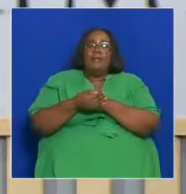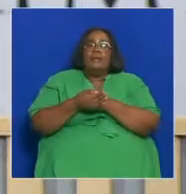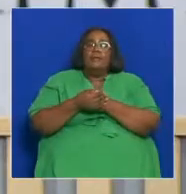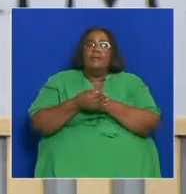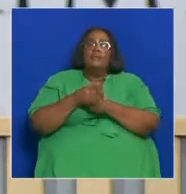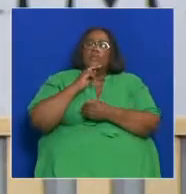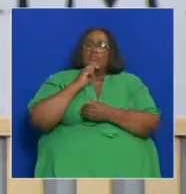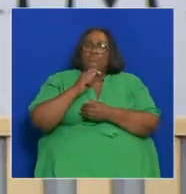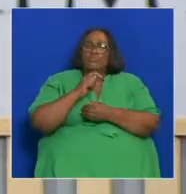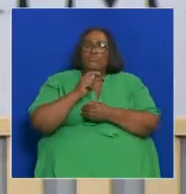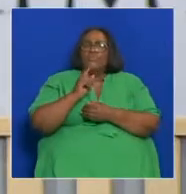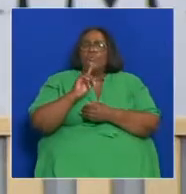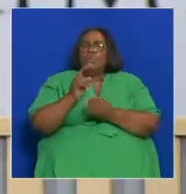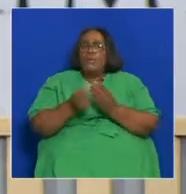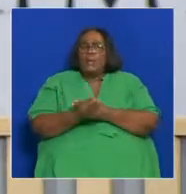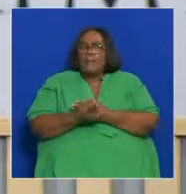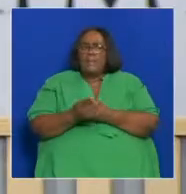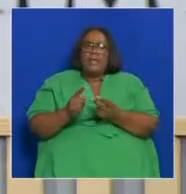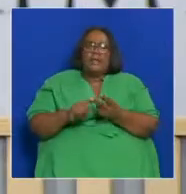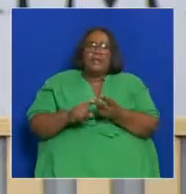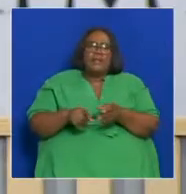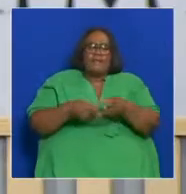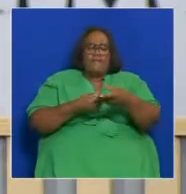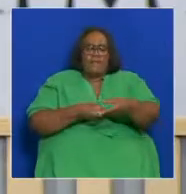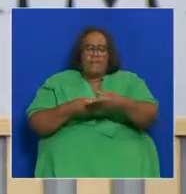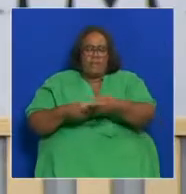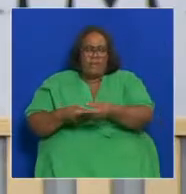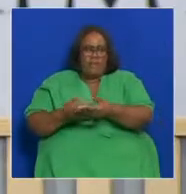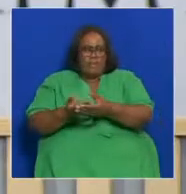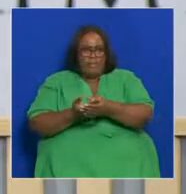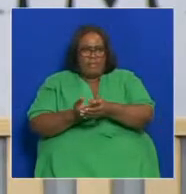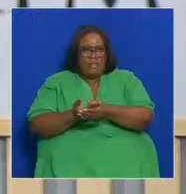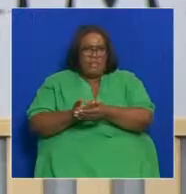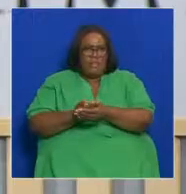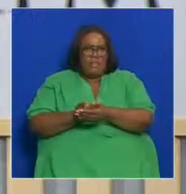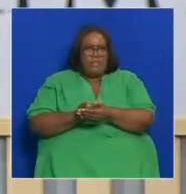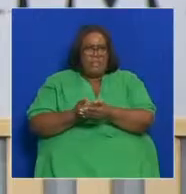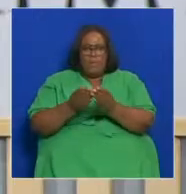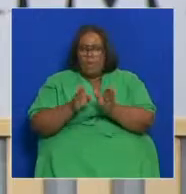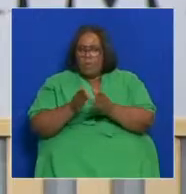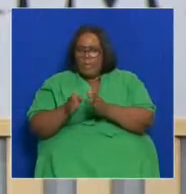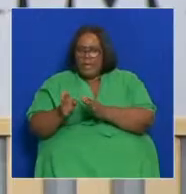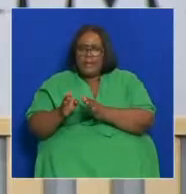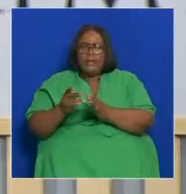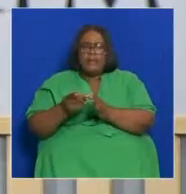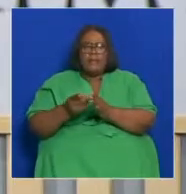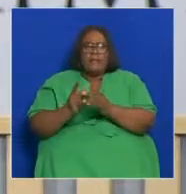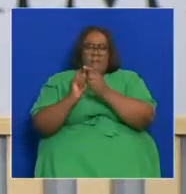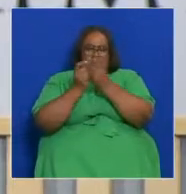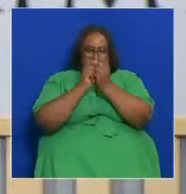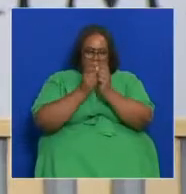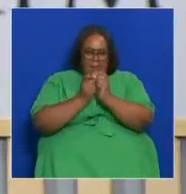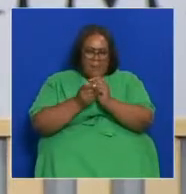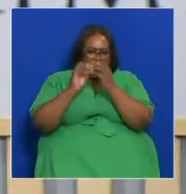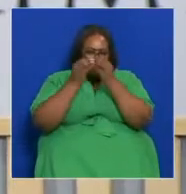manipulating the dockets that were opened, and